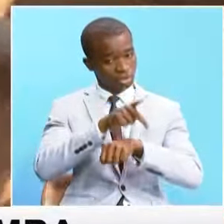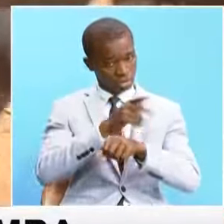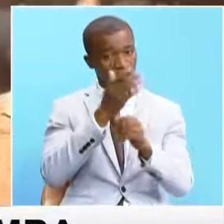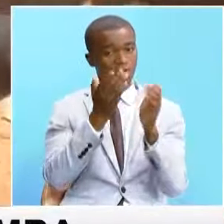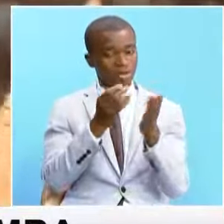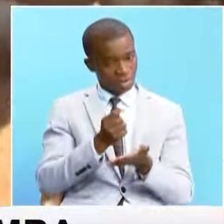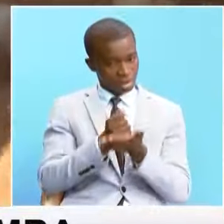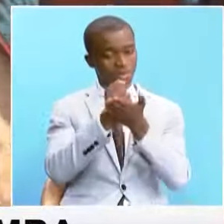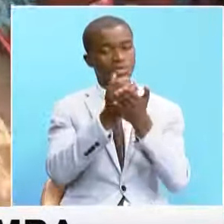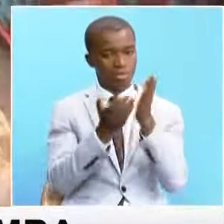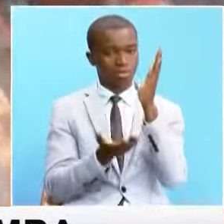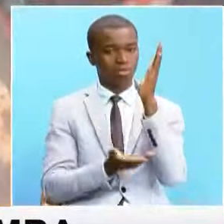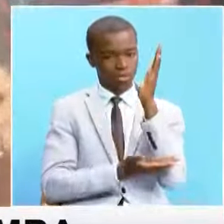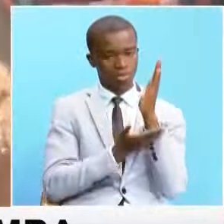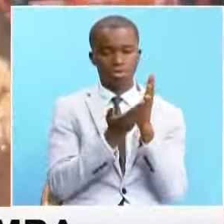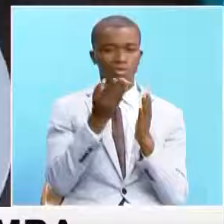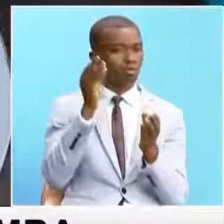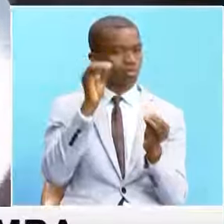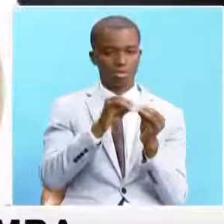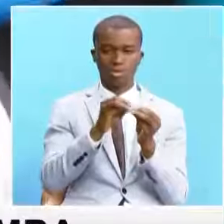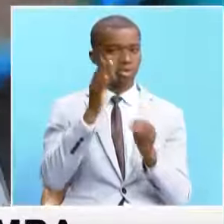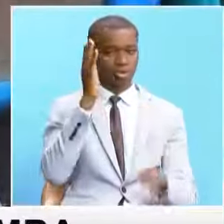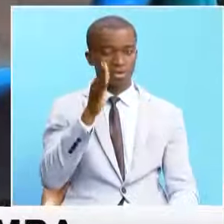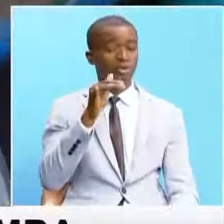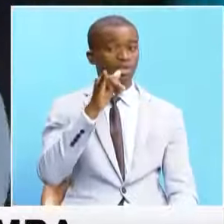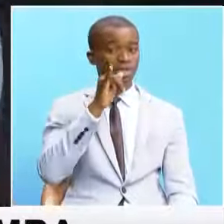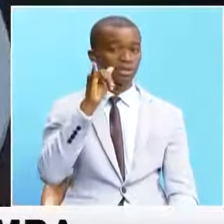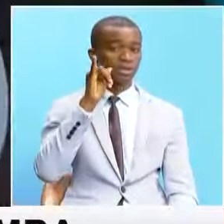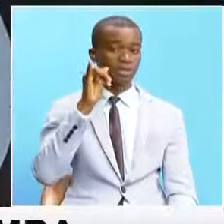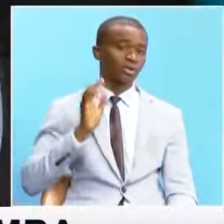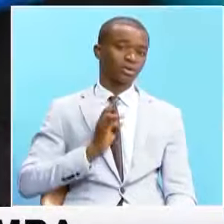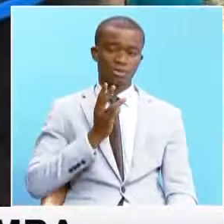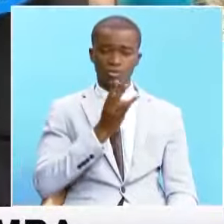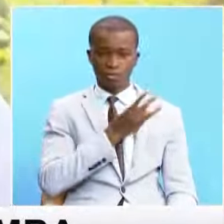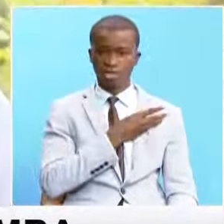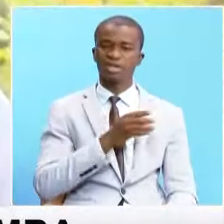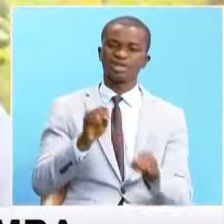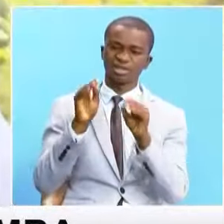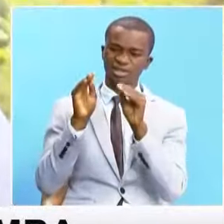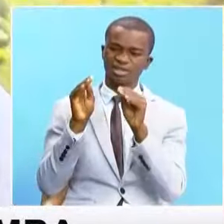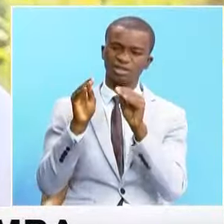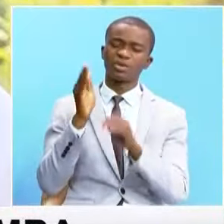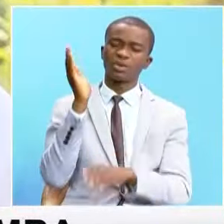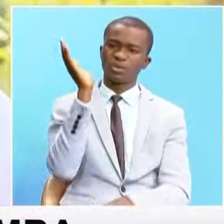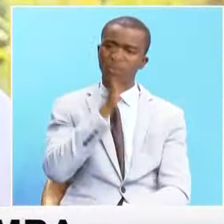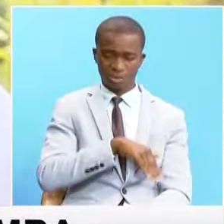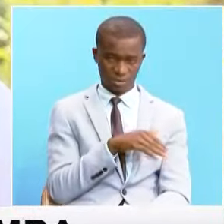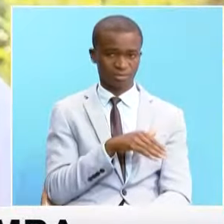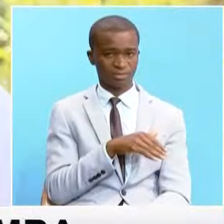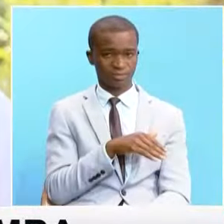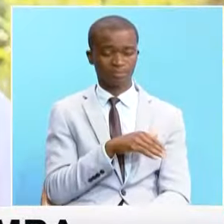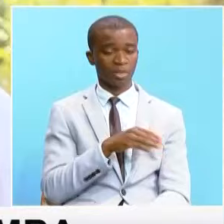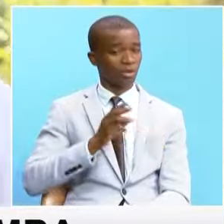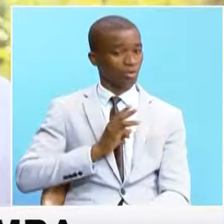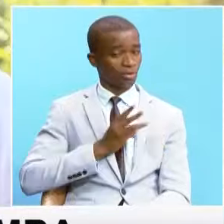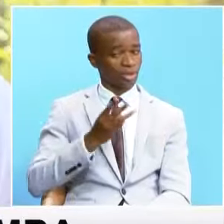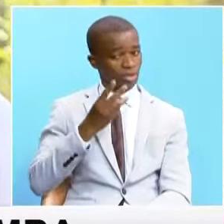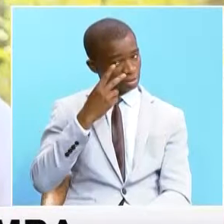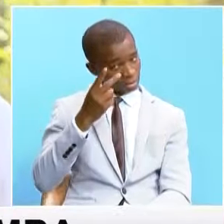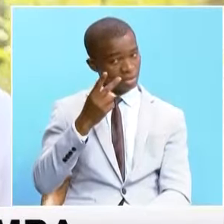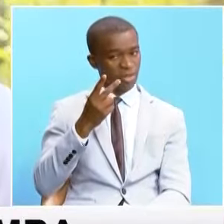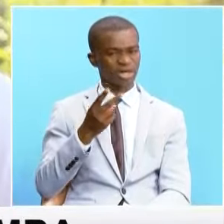cooking demonstration where we are looking at the local available foods in conjunction with this drought that is happening. So we are looking at which foods can